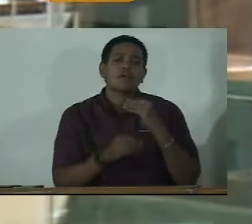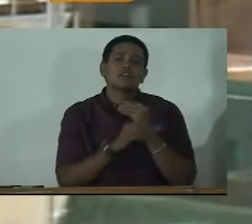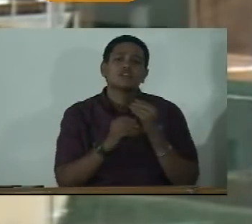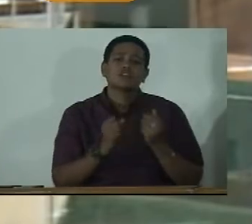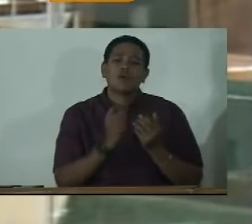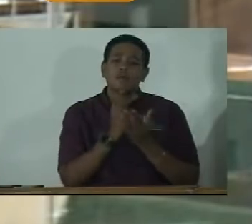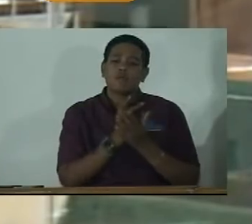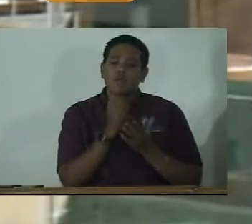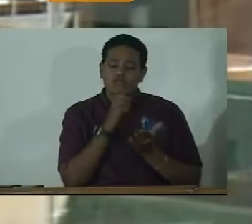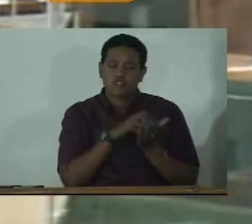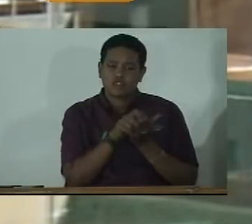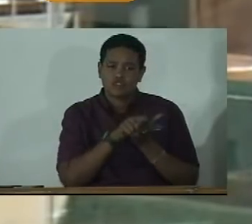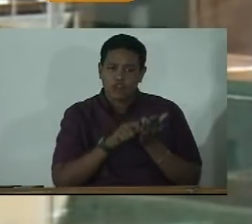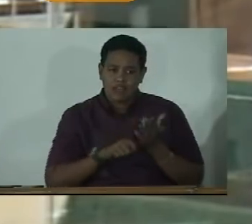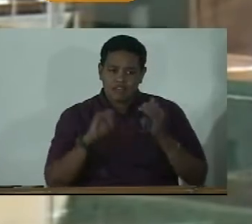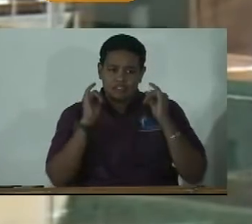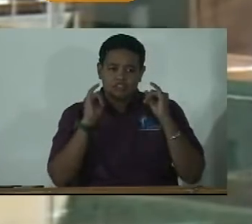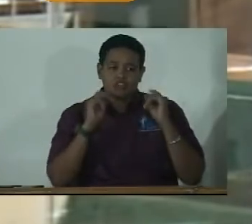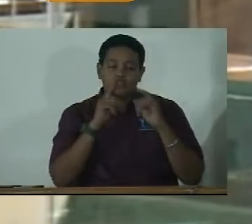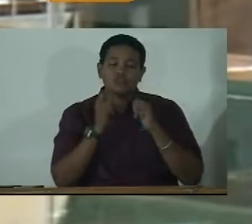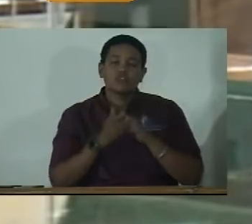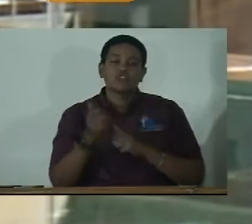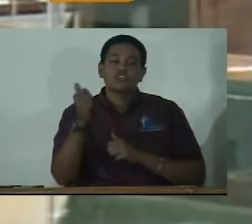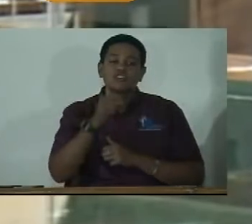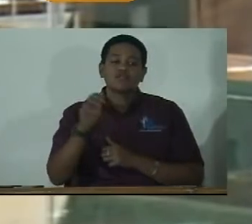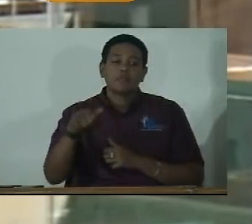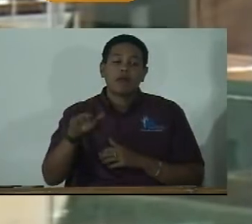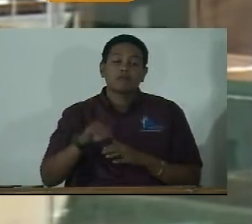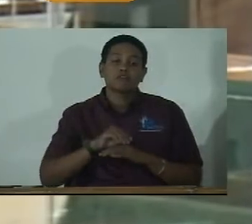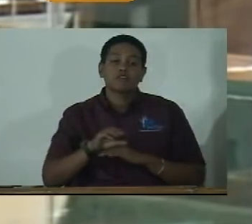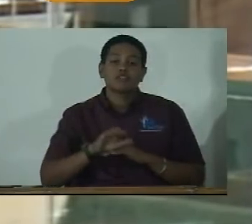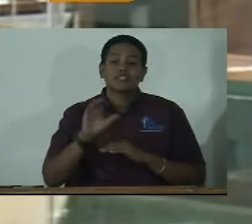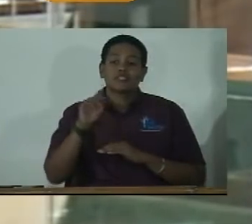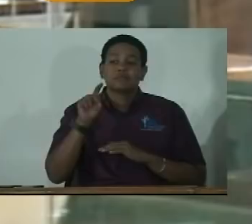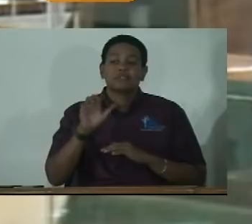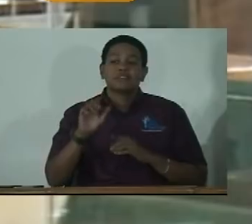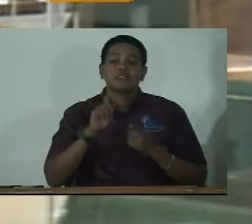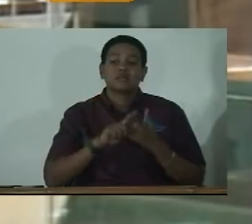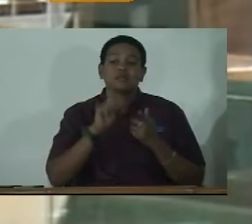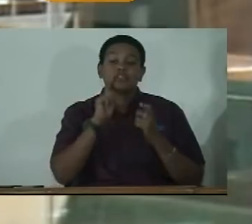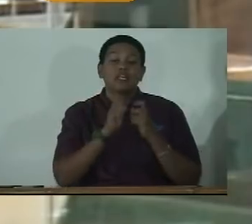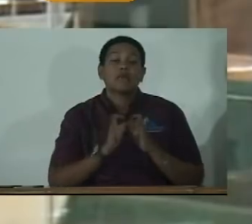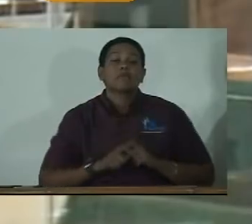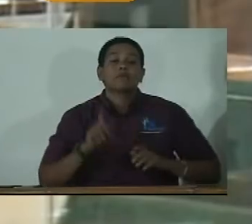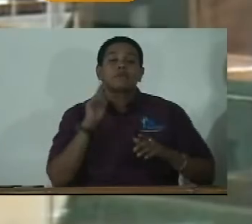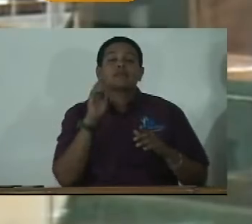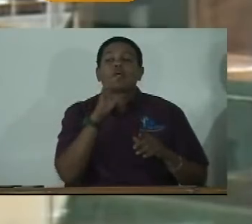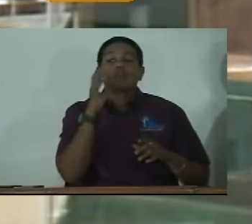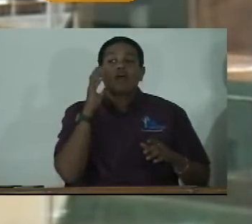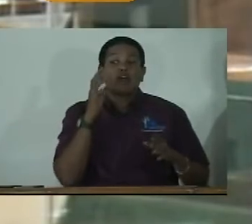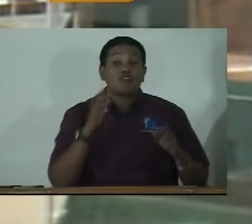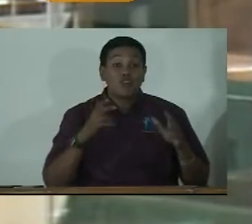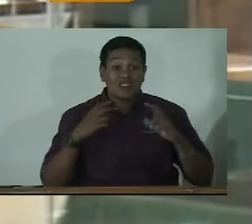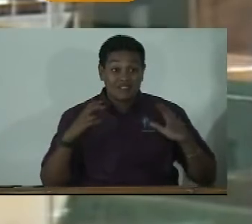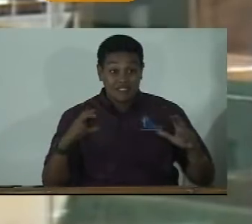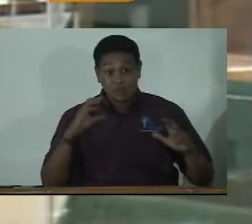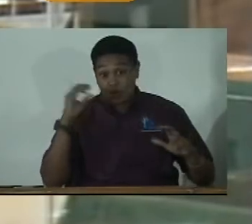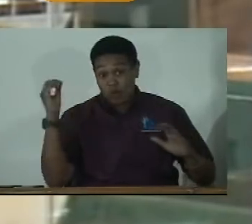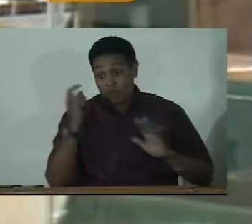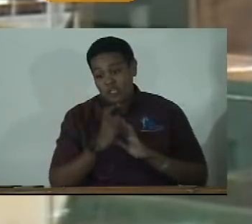drafting instructions to the Chief Parliamentary Council, as well as the amendment of the Agro-Investment Corporation Act in order